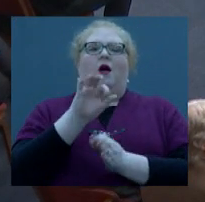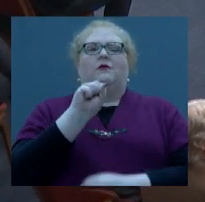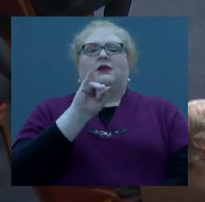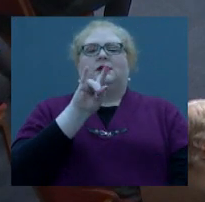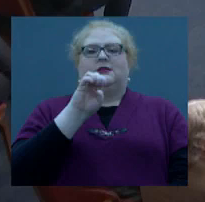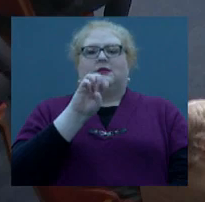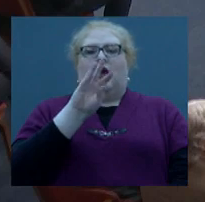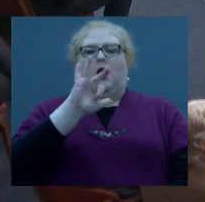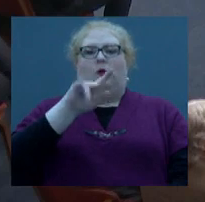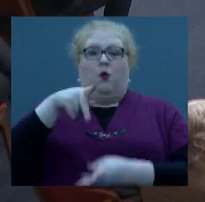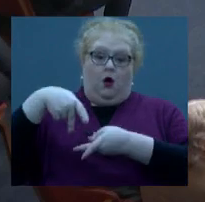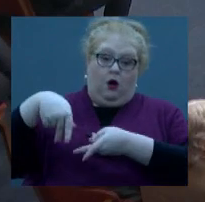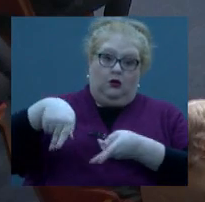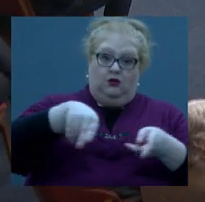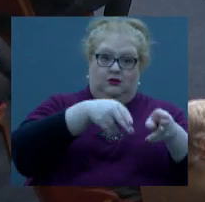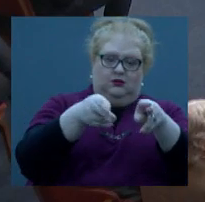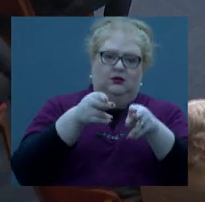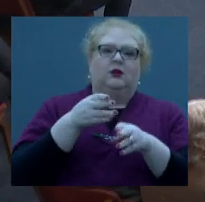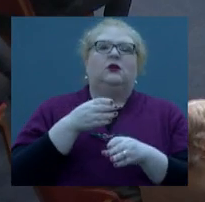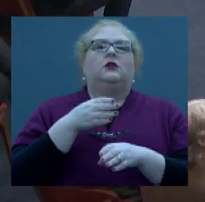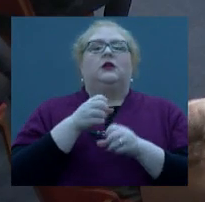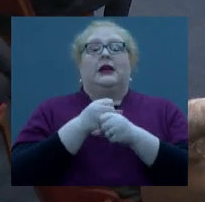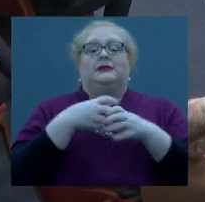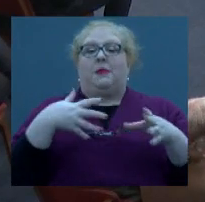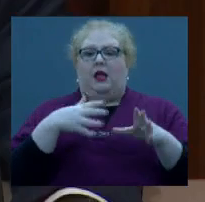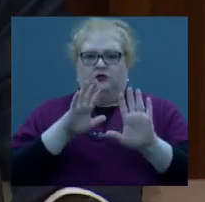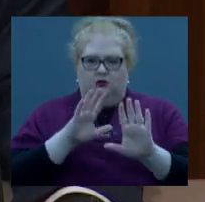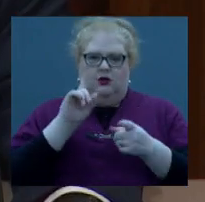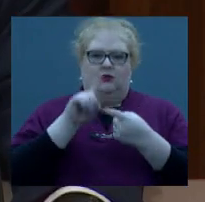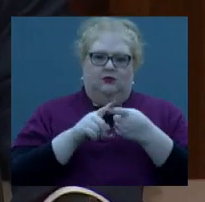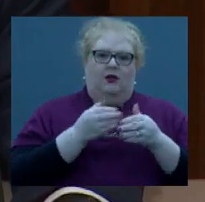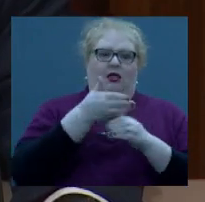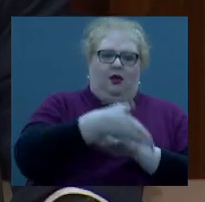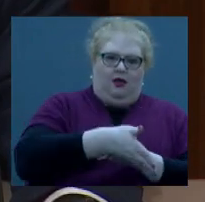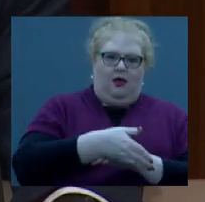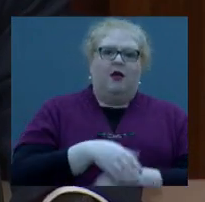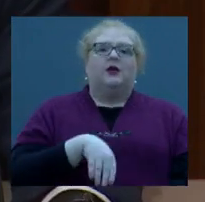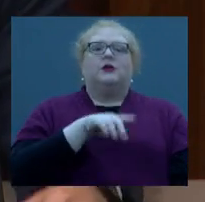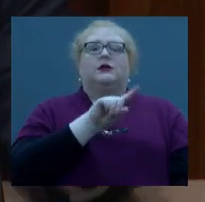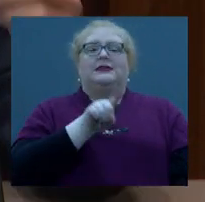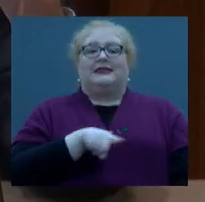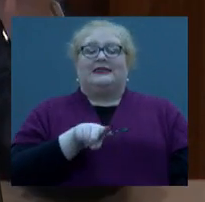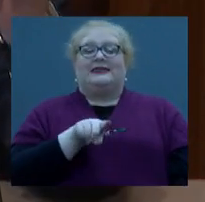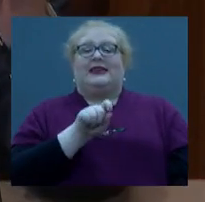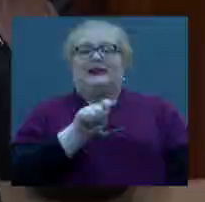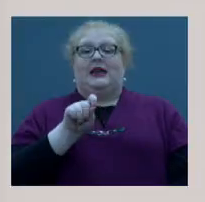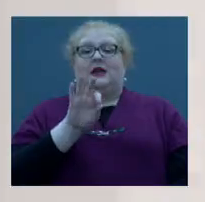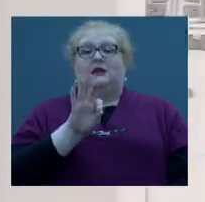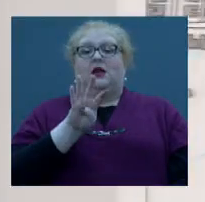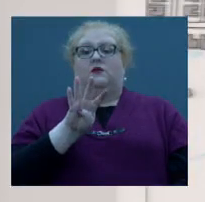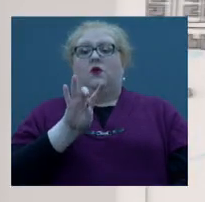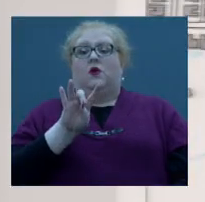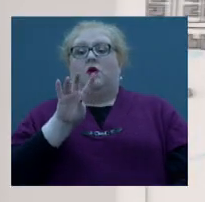2 building expansion. Item 13, file Z-9482,